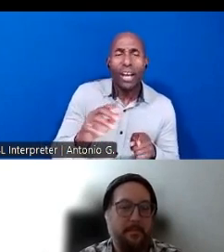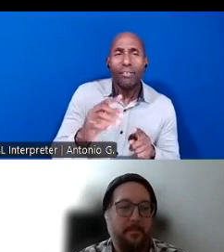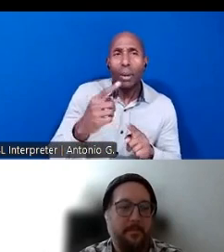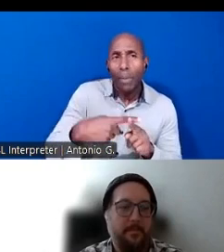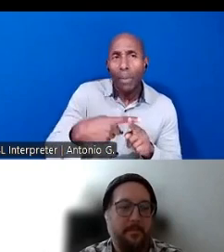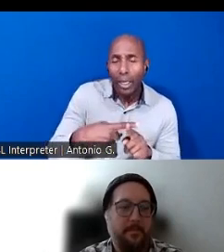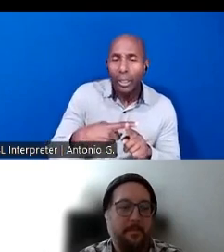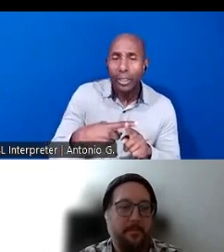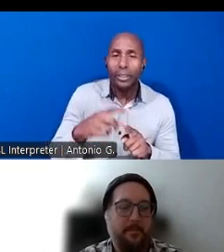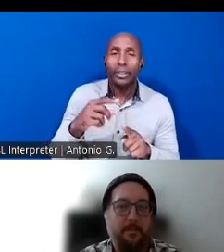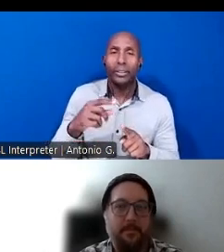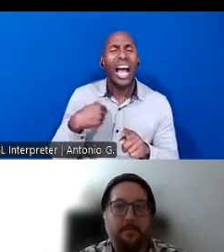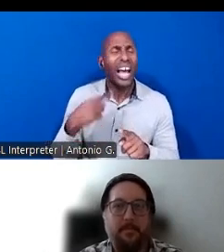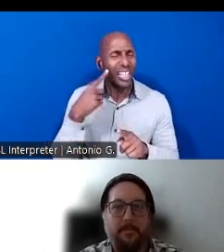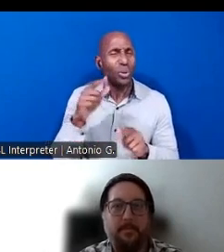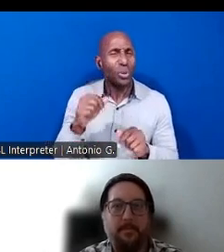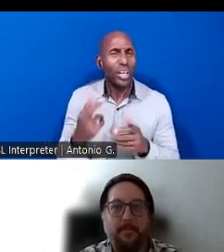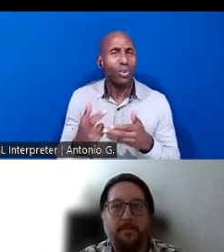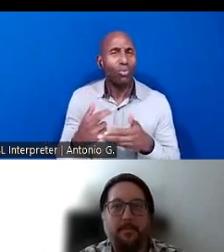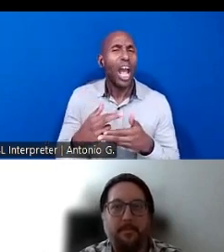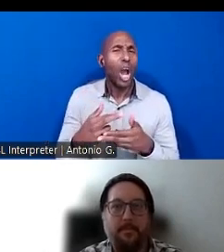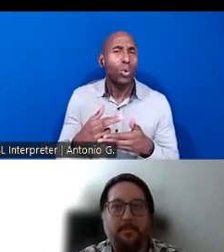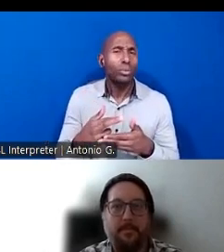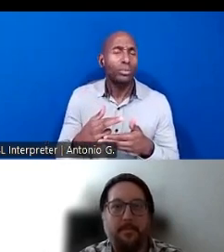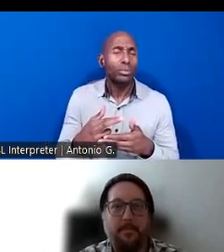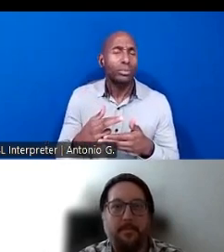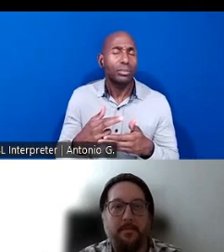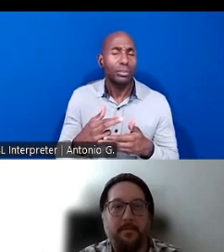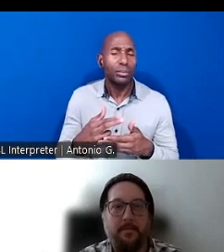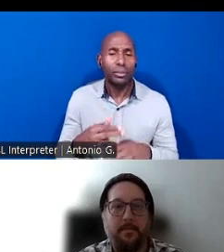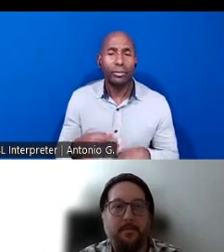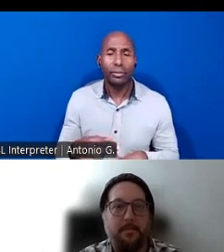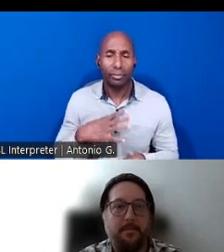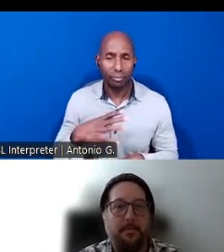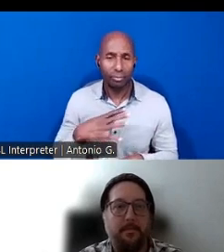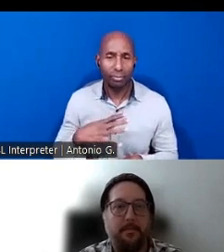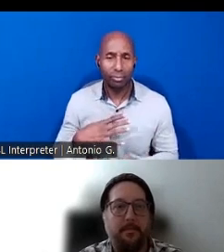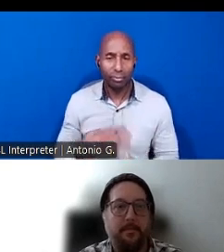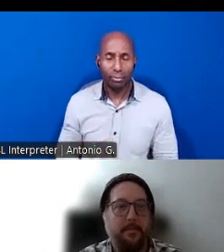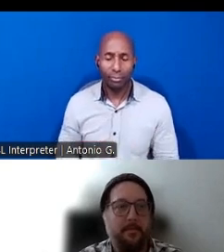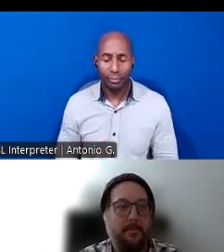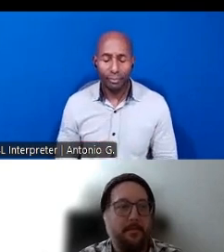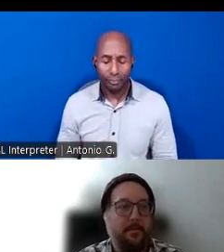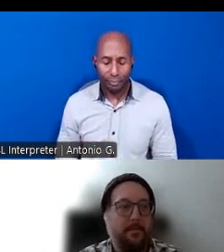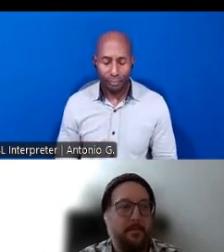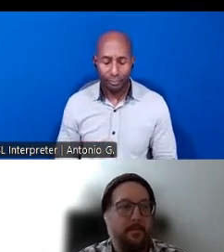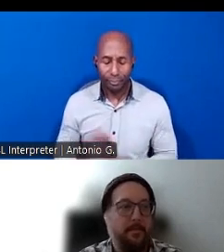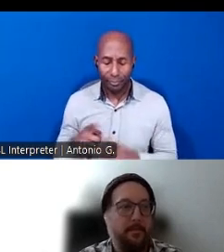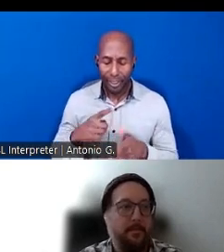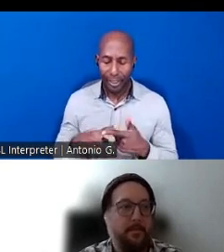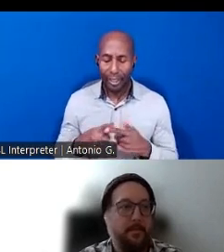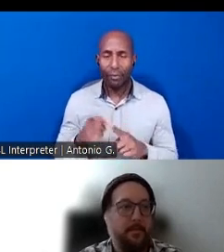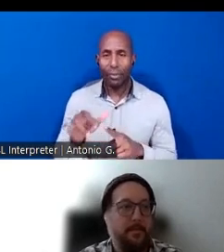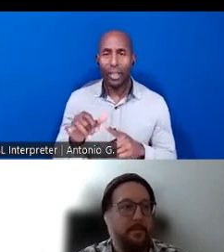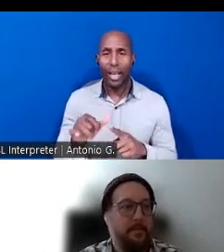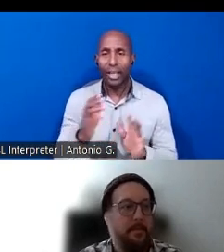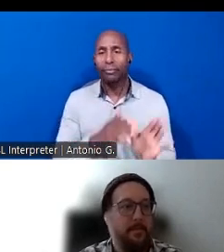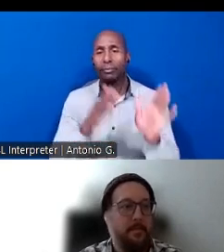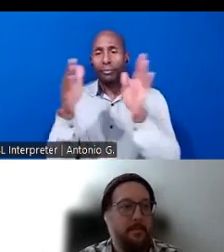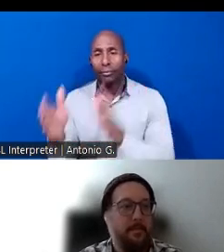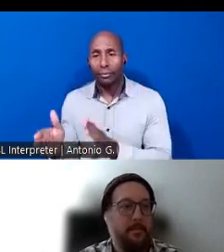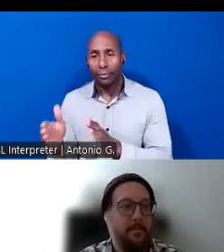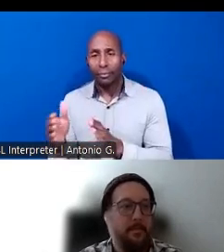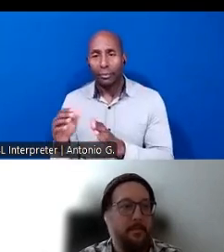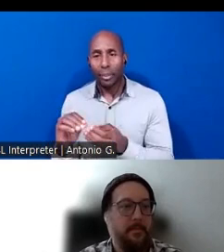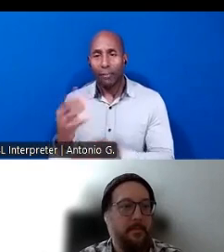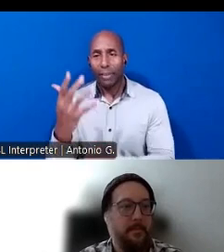round that off in the calculator. And then you can move on to step 5, and this is going to be the drop